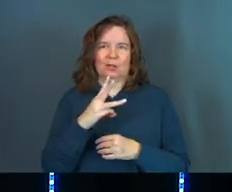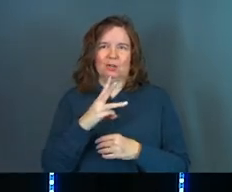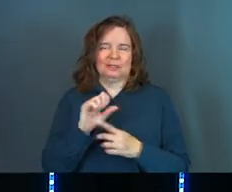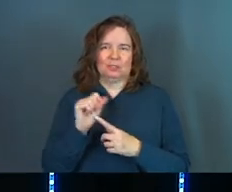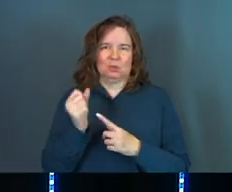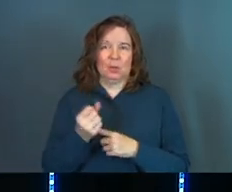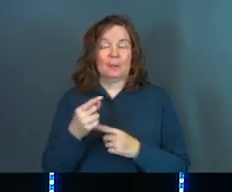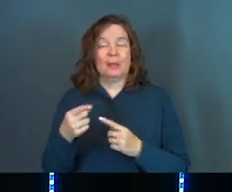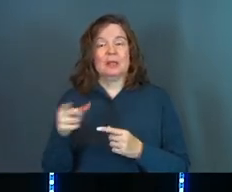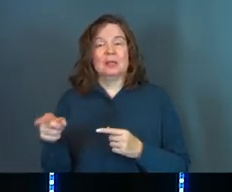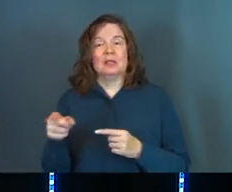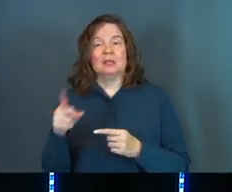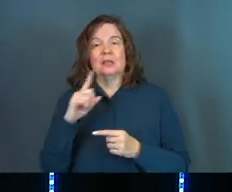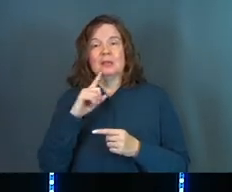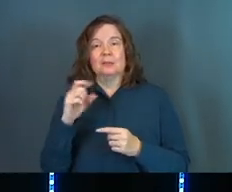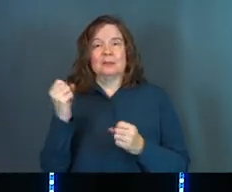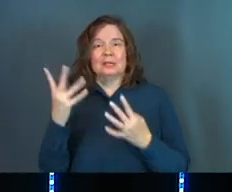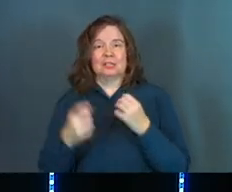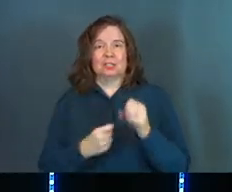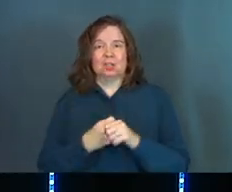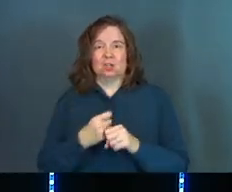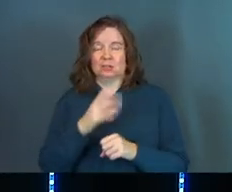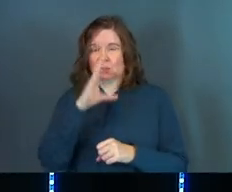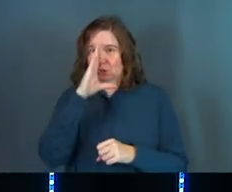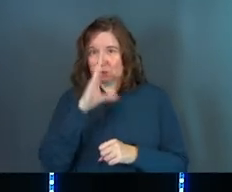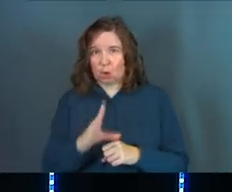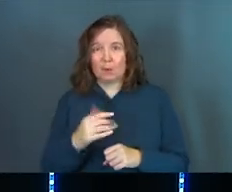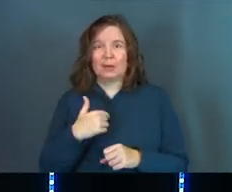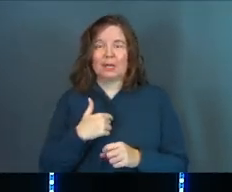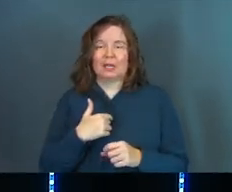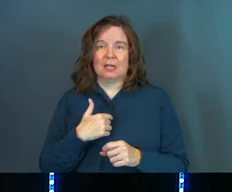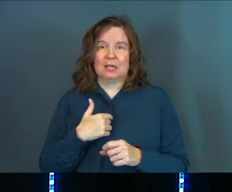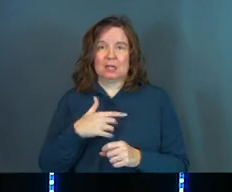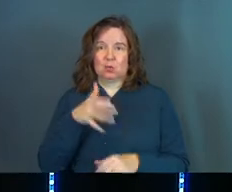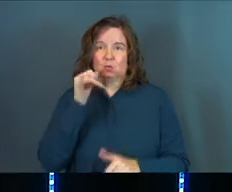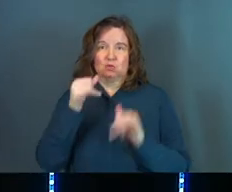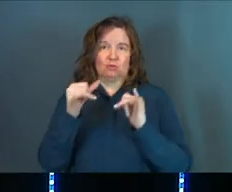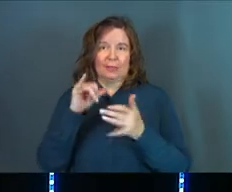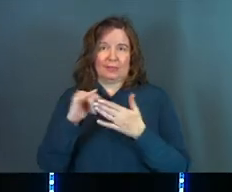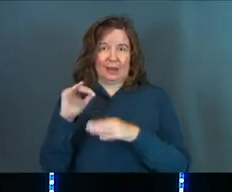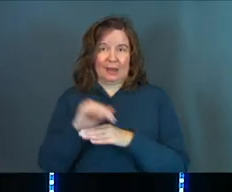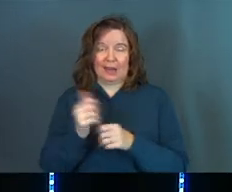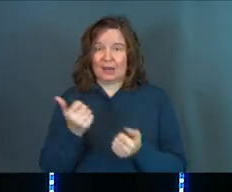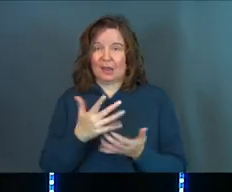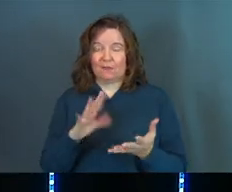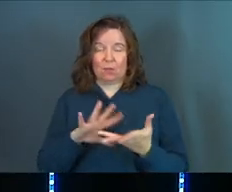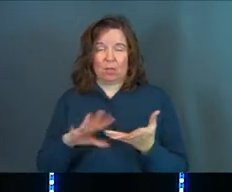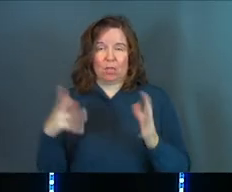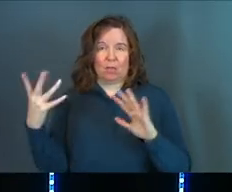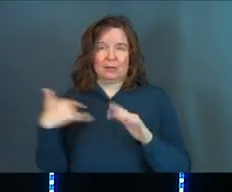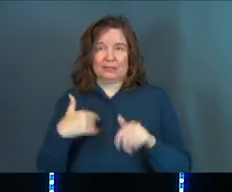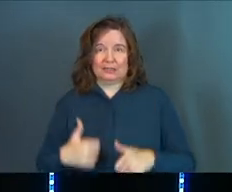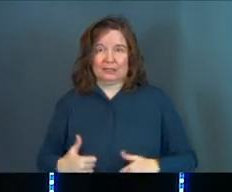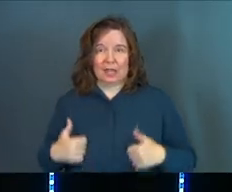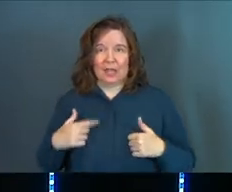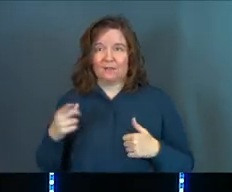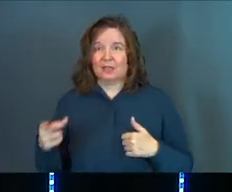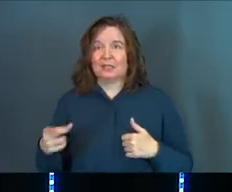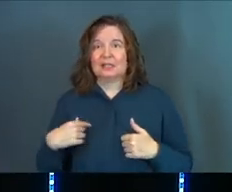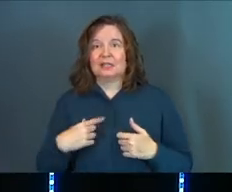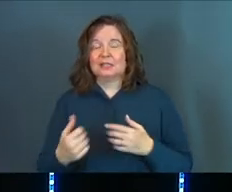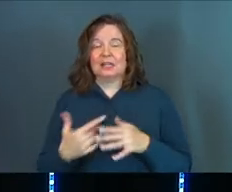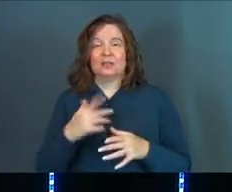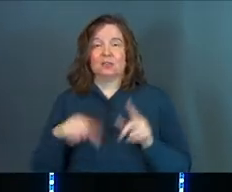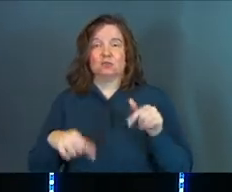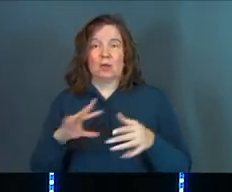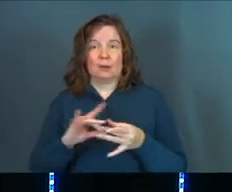kind of situation. But he had been years sober, and he was binging that night. And everything was falling apart in his life. And he sent